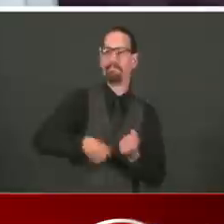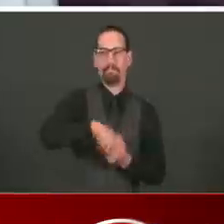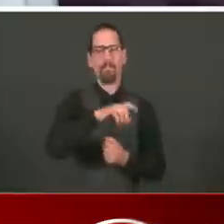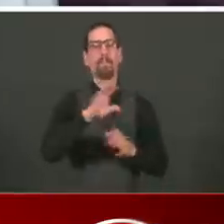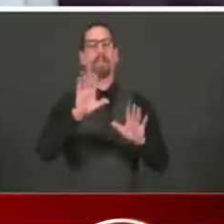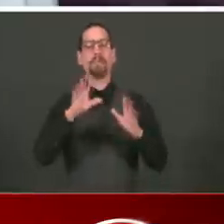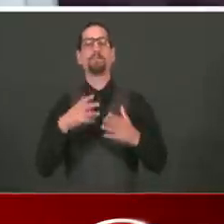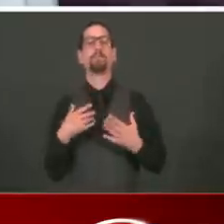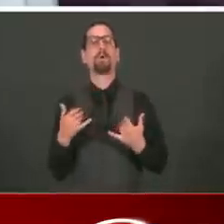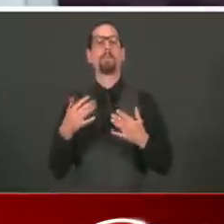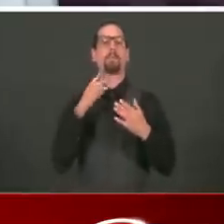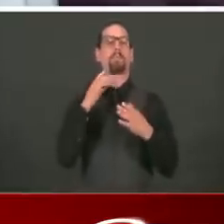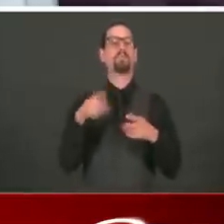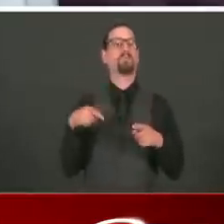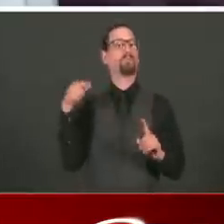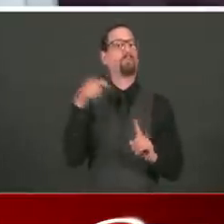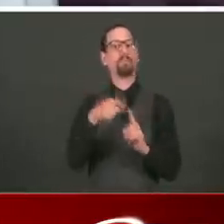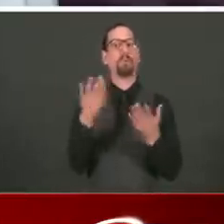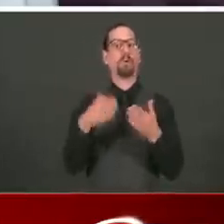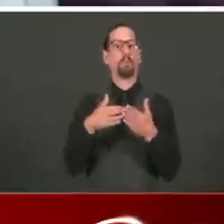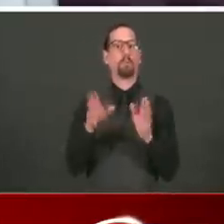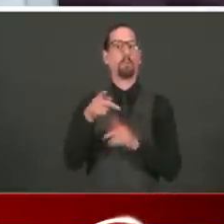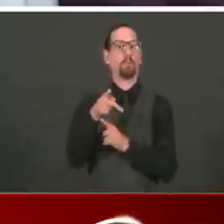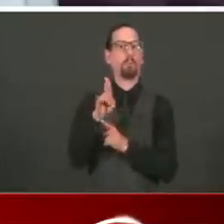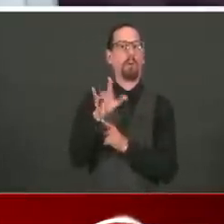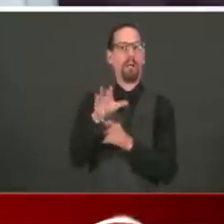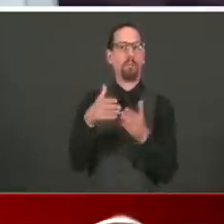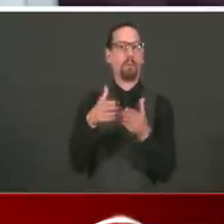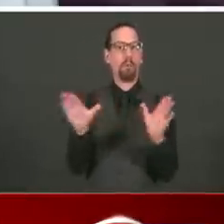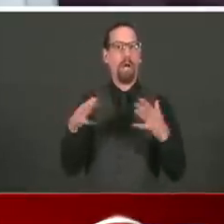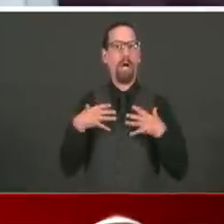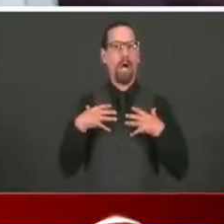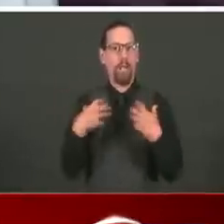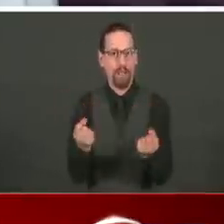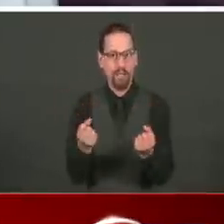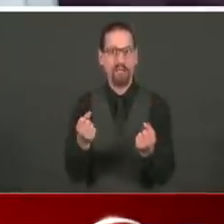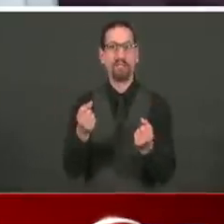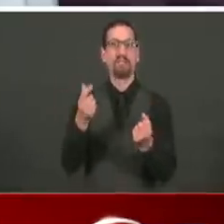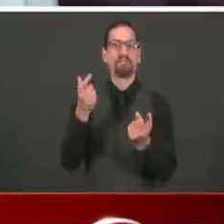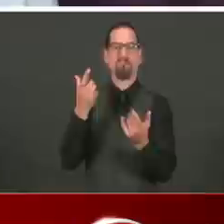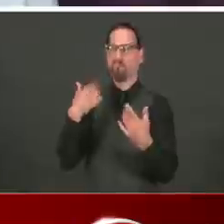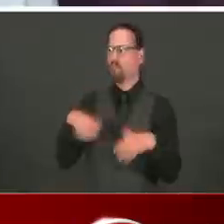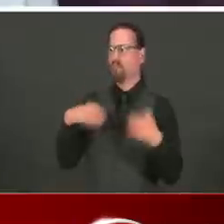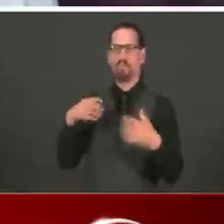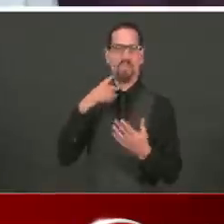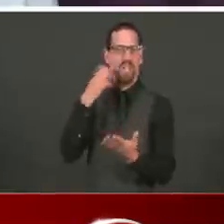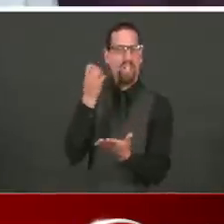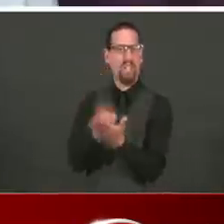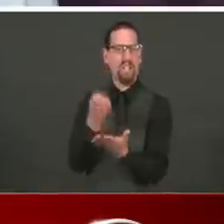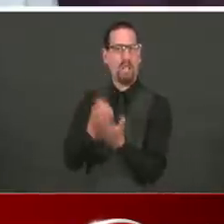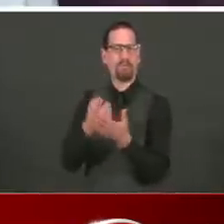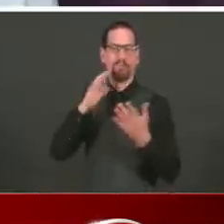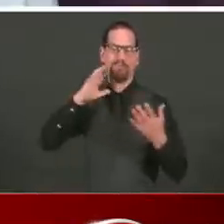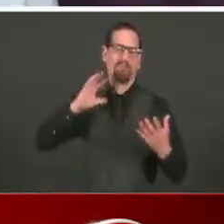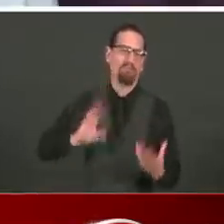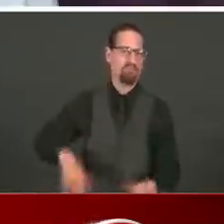economic crisis. And we know that. Unemployment is at historic highs. People are out of